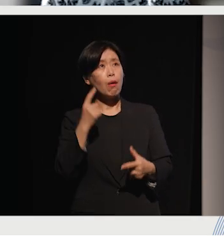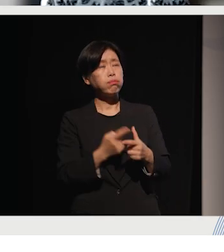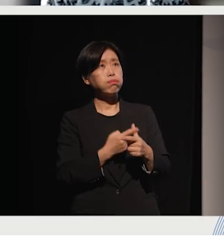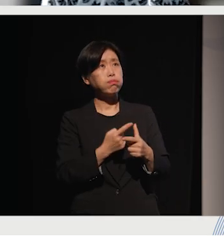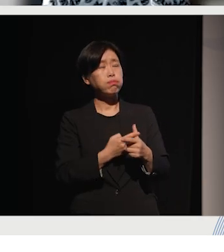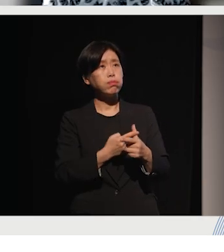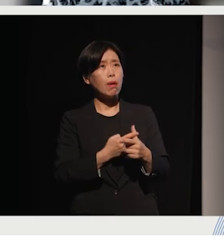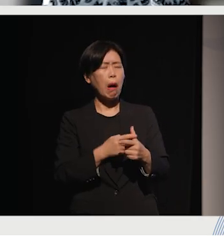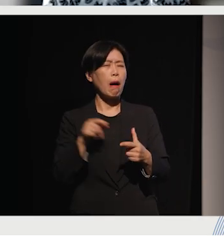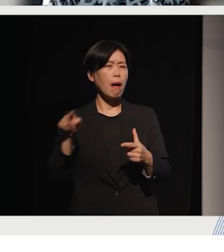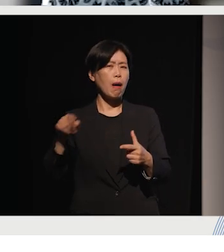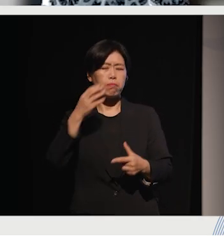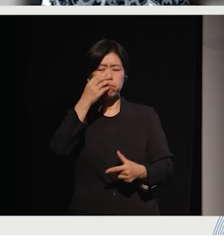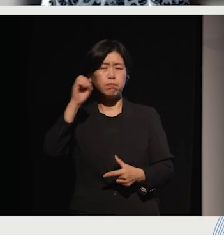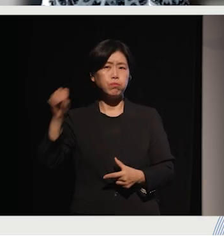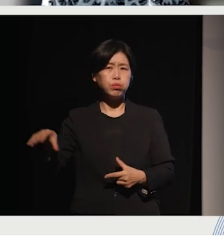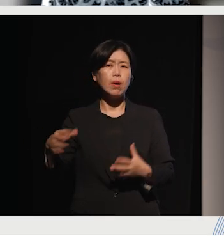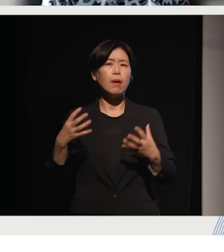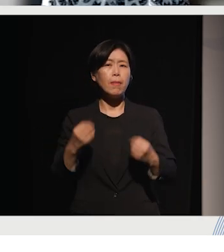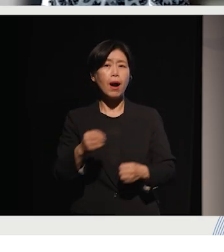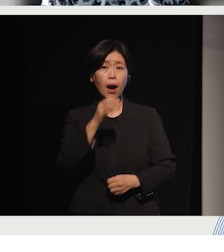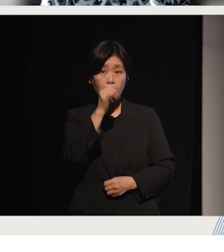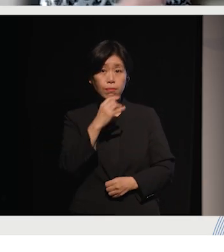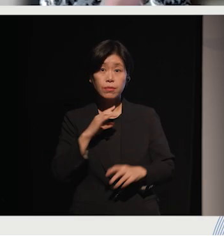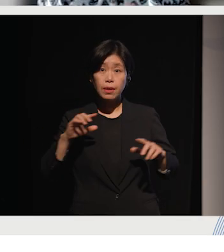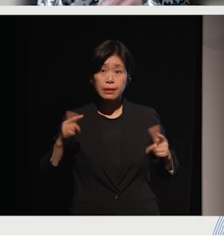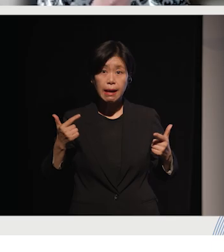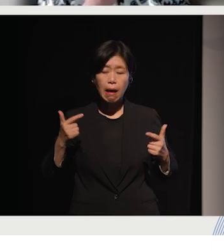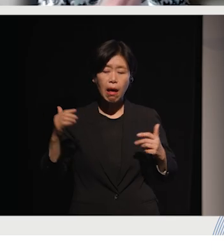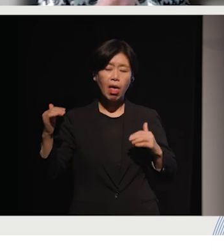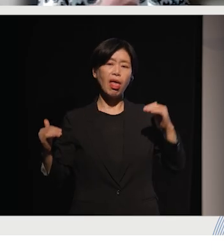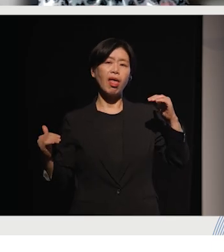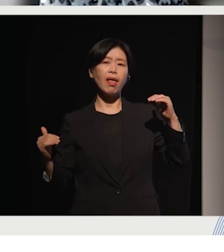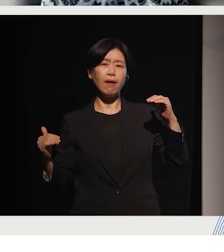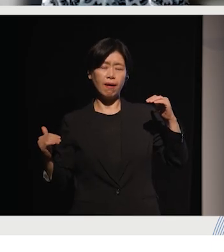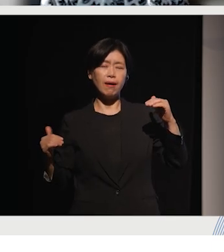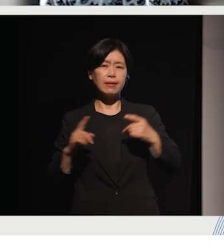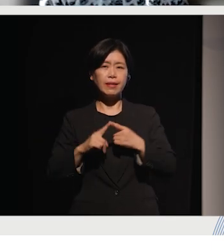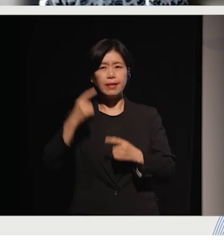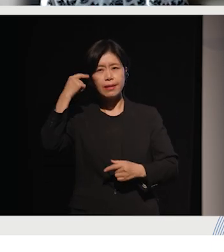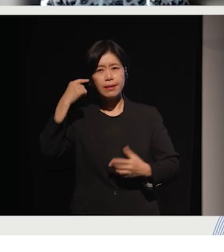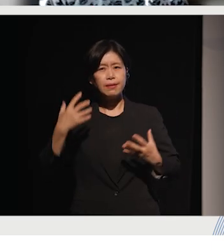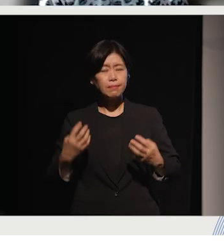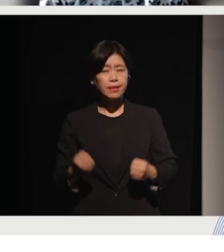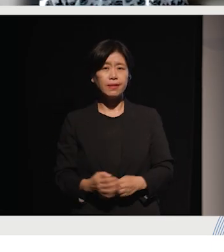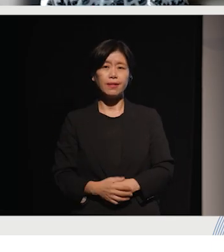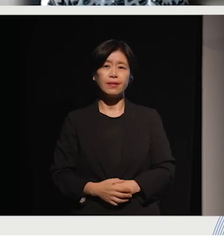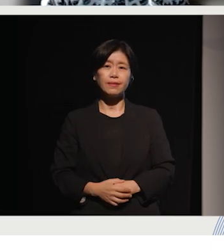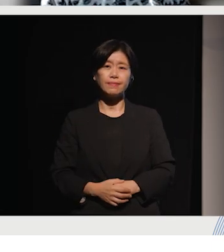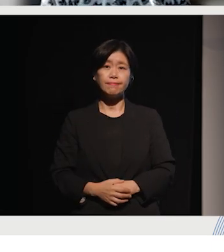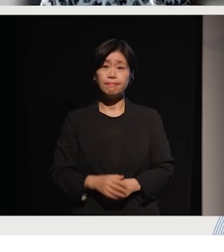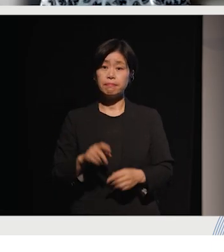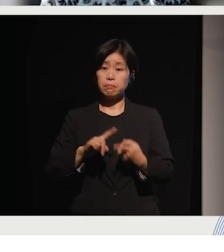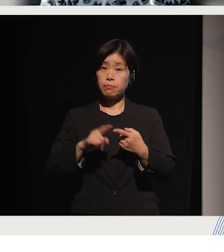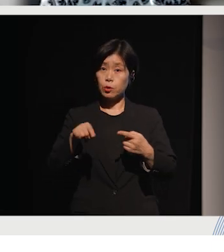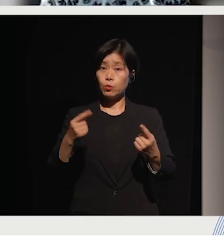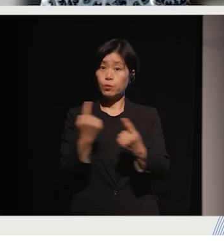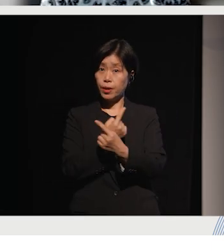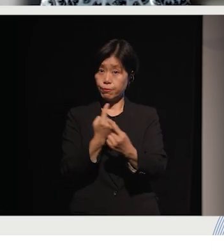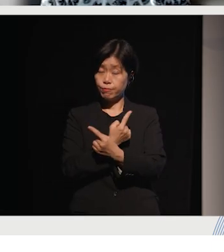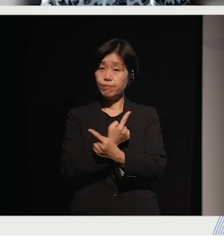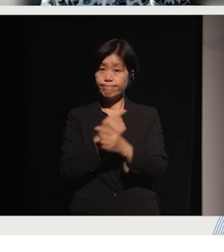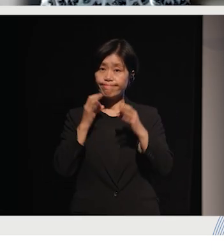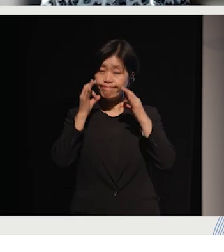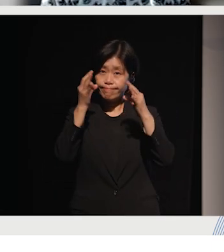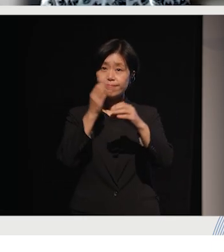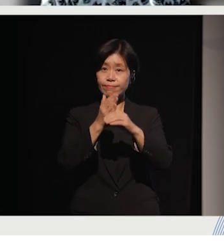towards disability. And that's what we have to change. That's one of those attitudinal barriers that I talked about. So when I